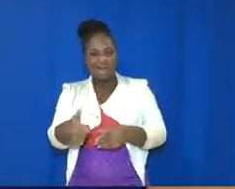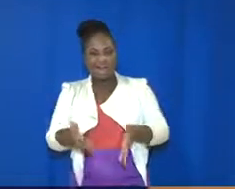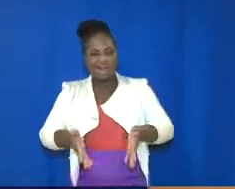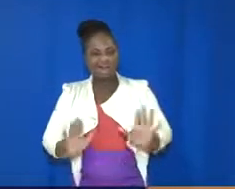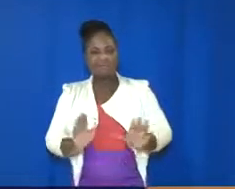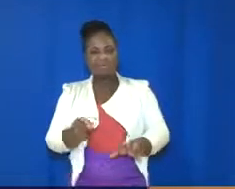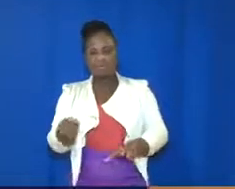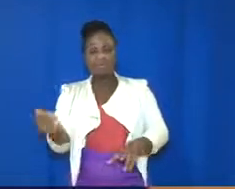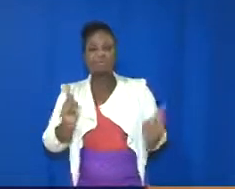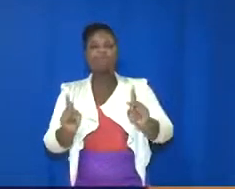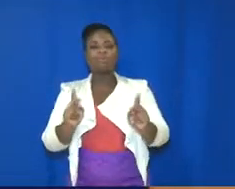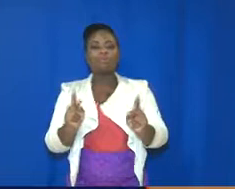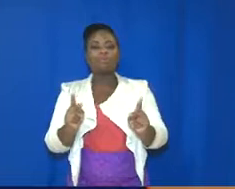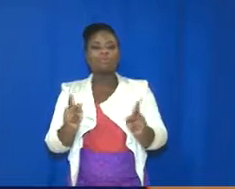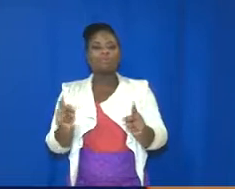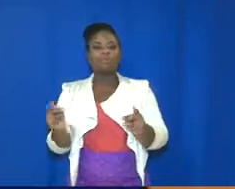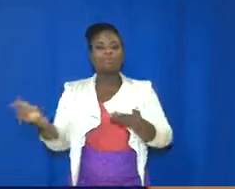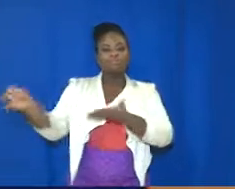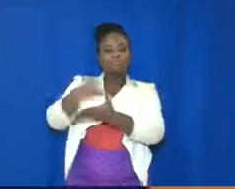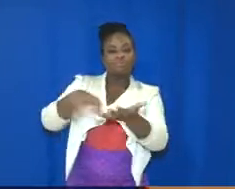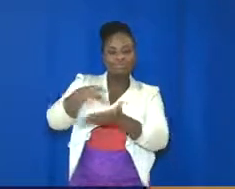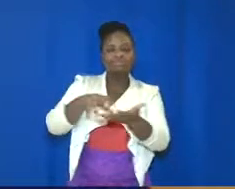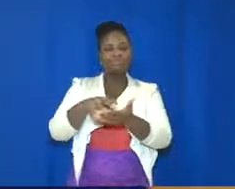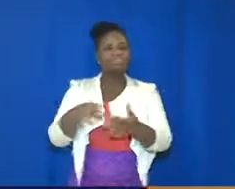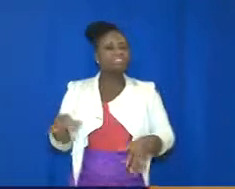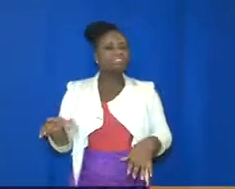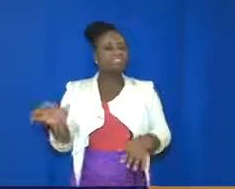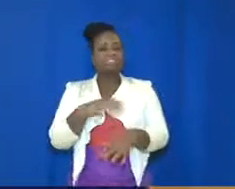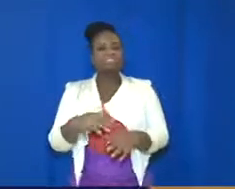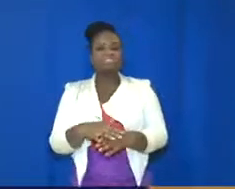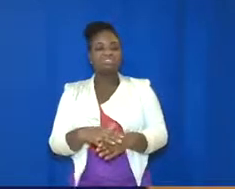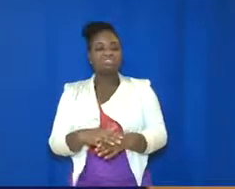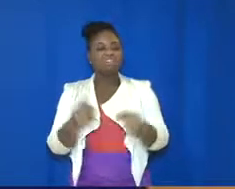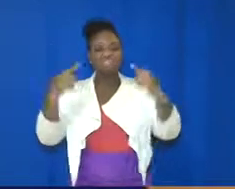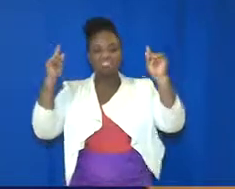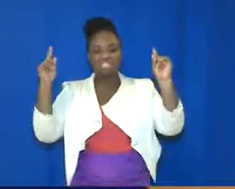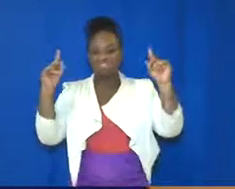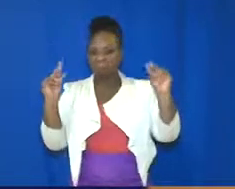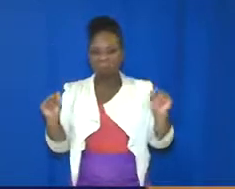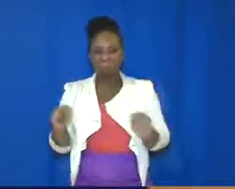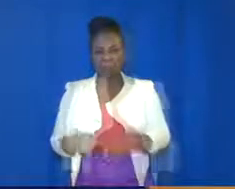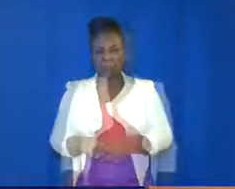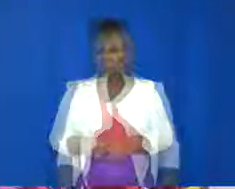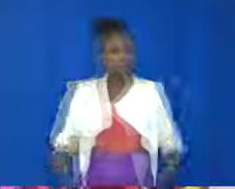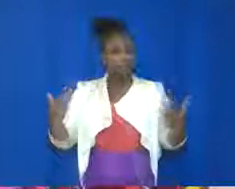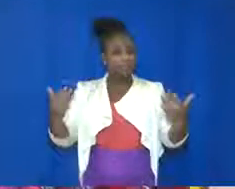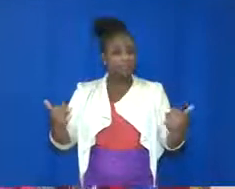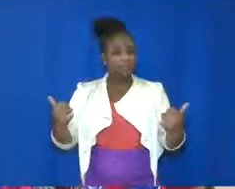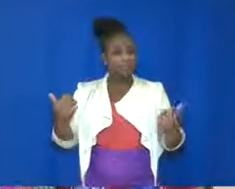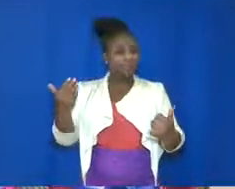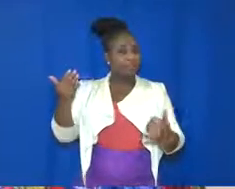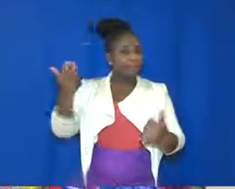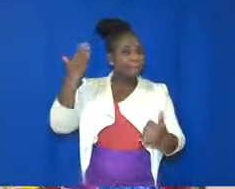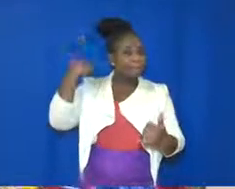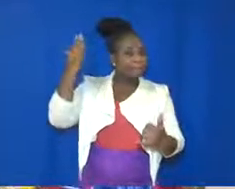persons who wish to use these differences to scuttle our collective fight to succeed. Over the